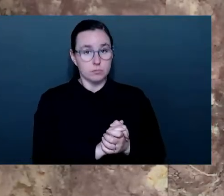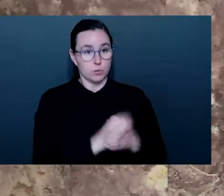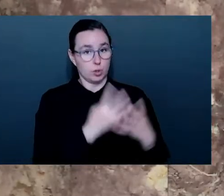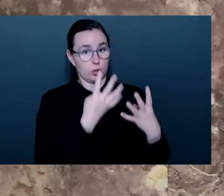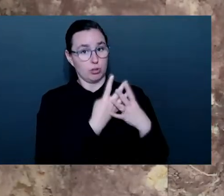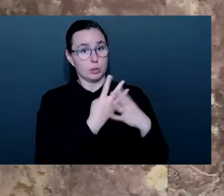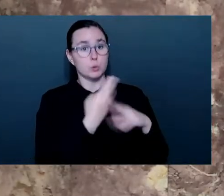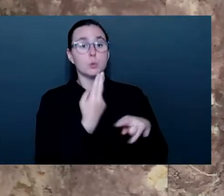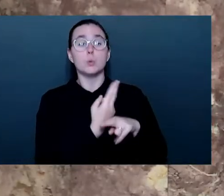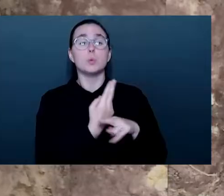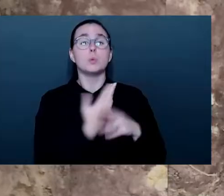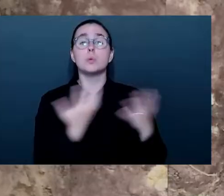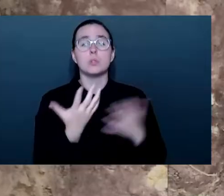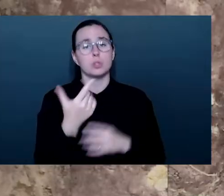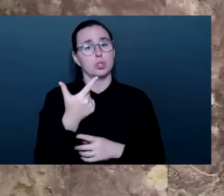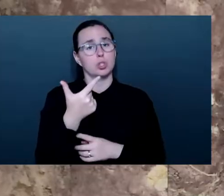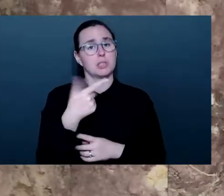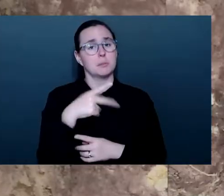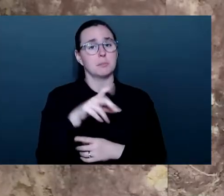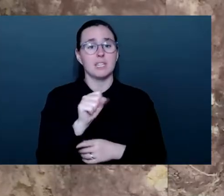monitoring and supervision